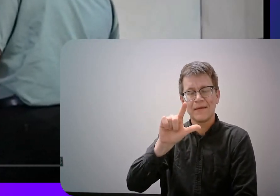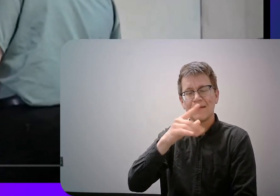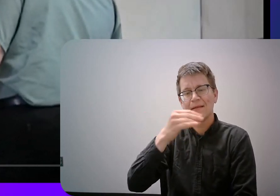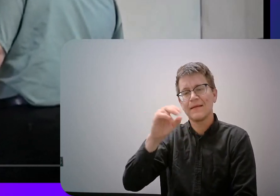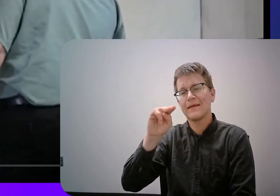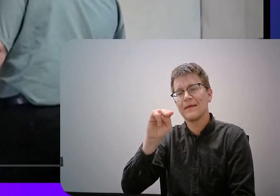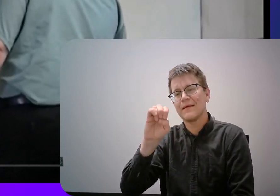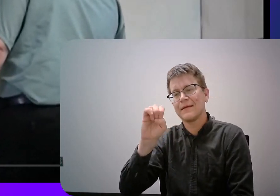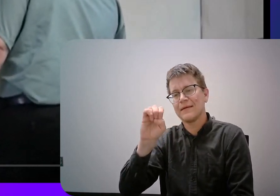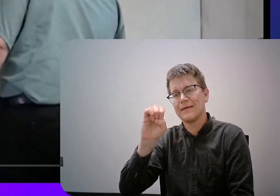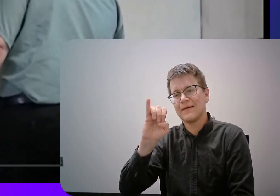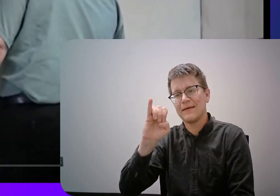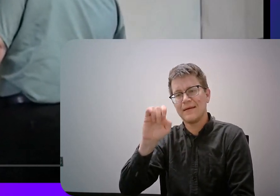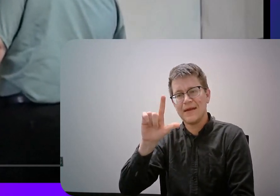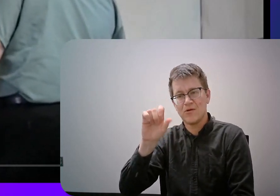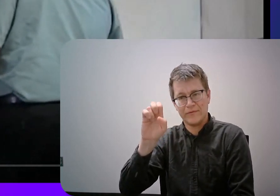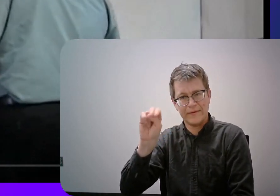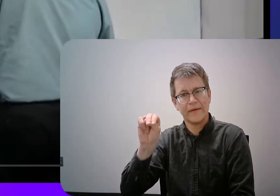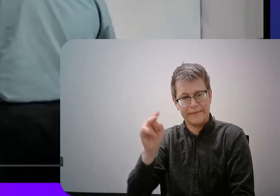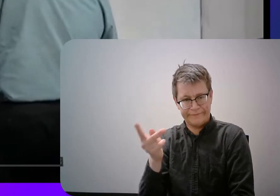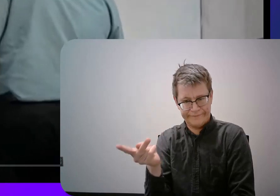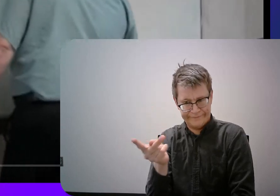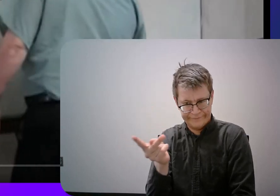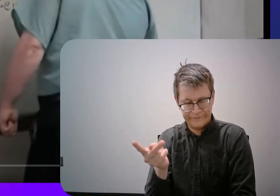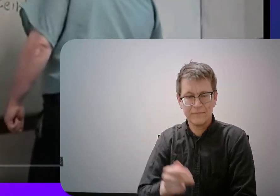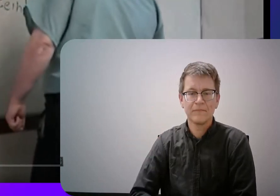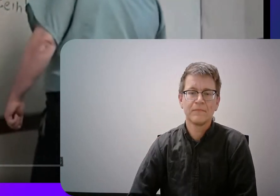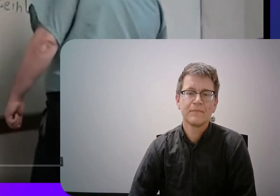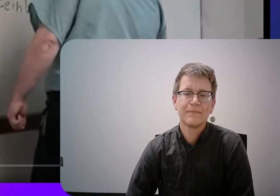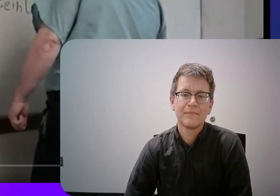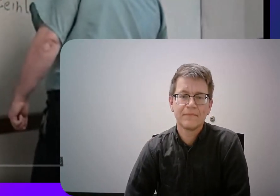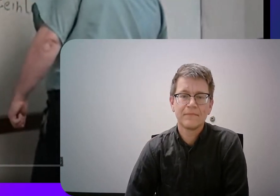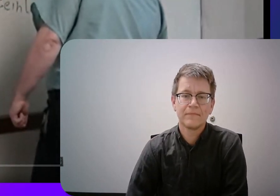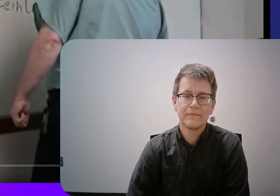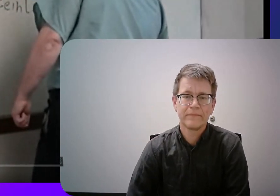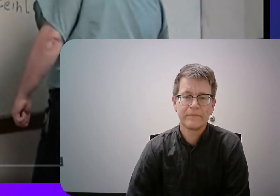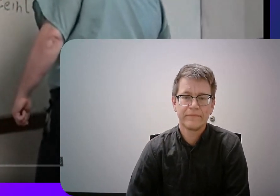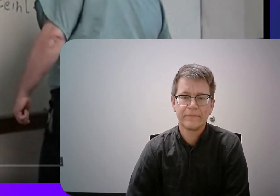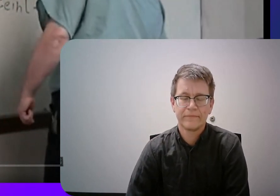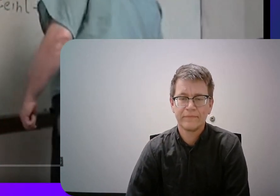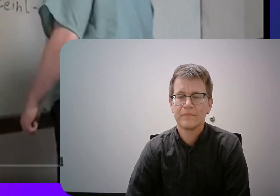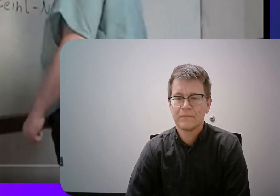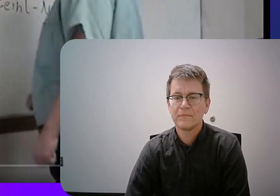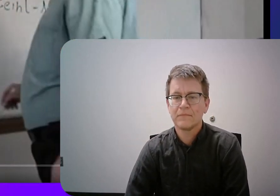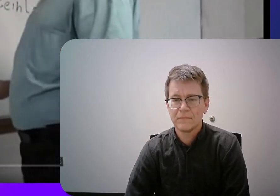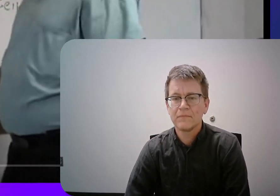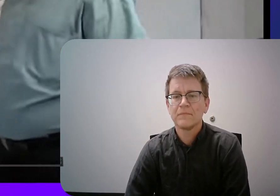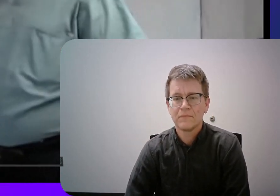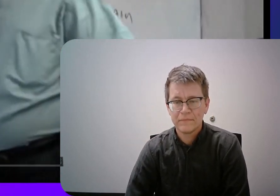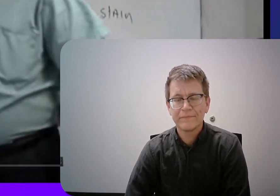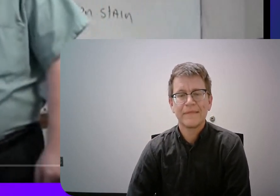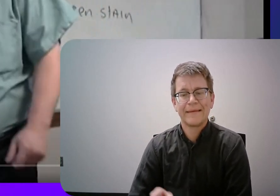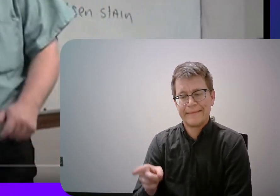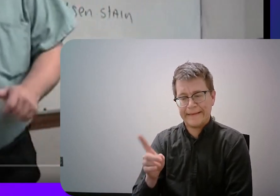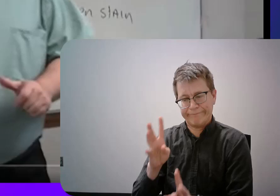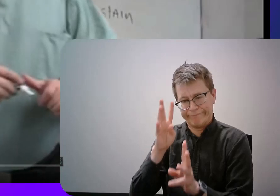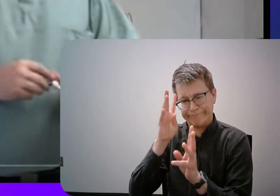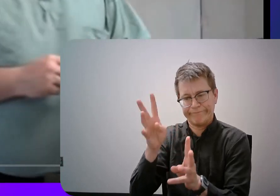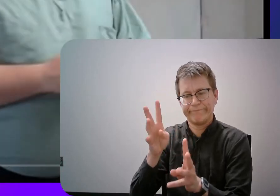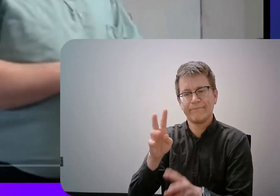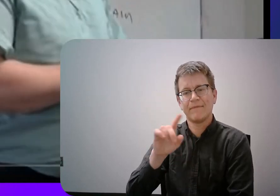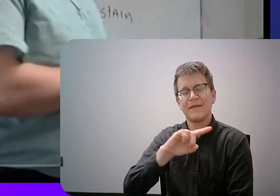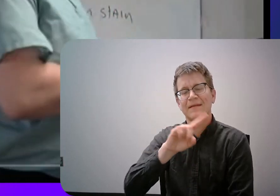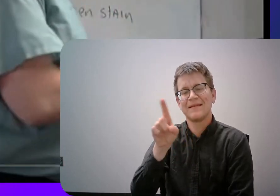I heard that name, you better go for Nielsen. Yeah. Zeal